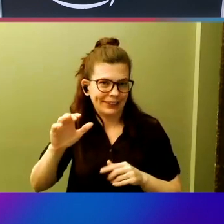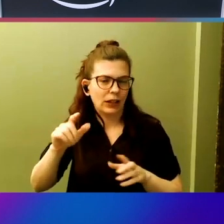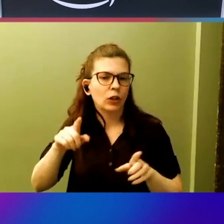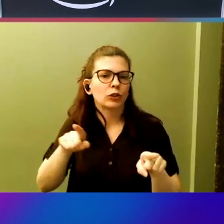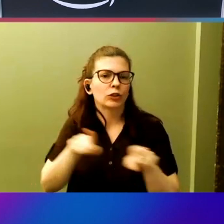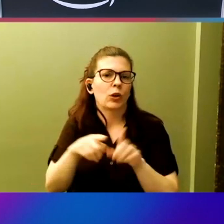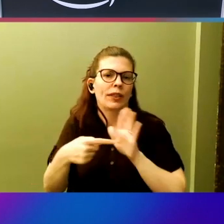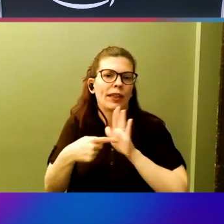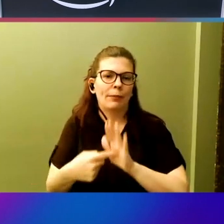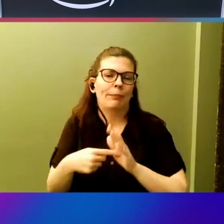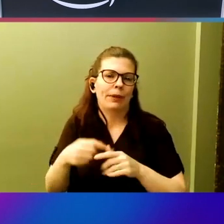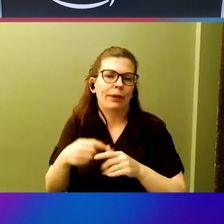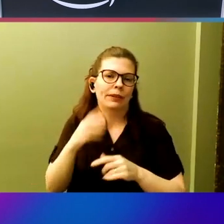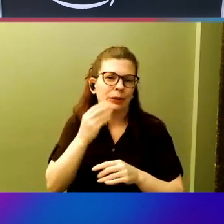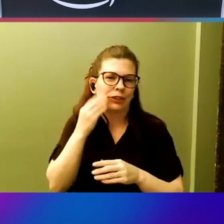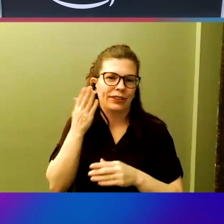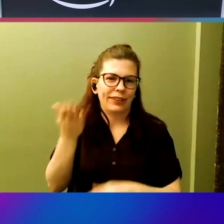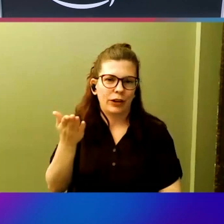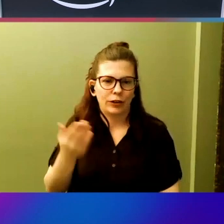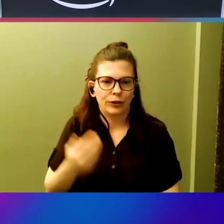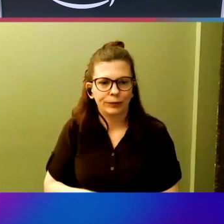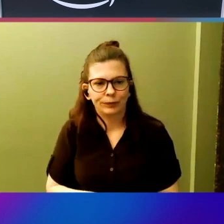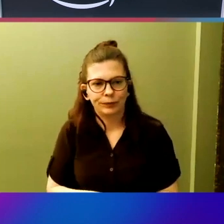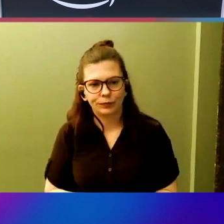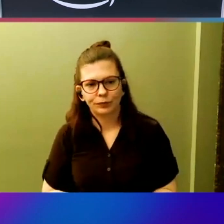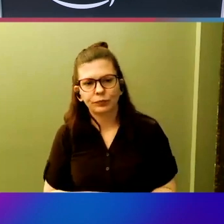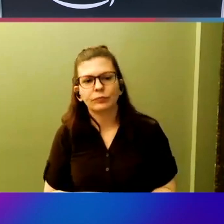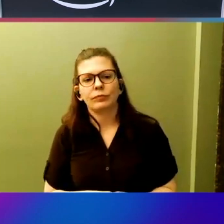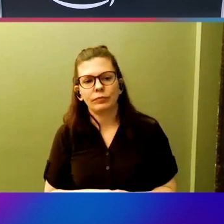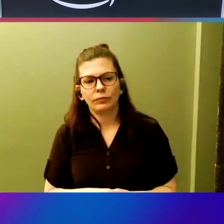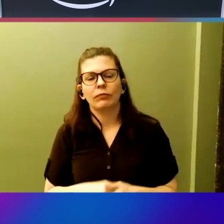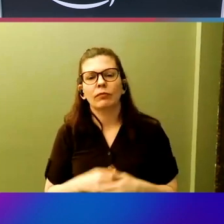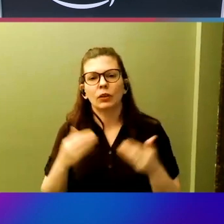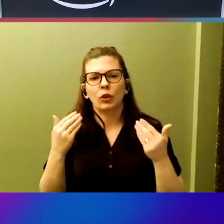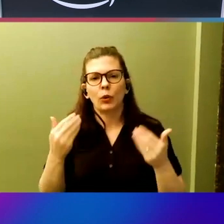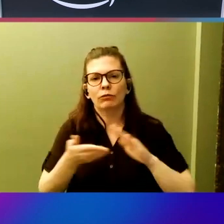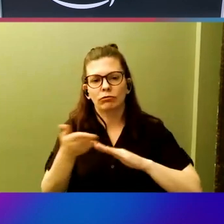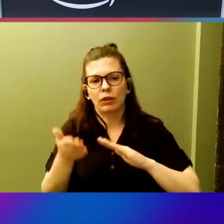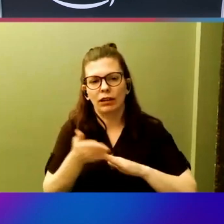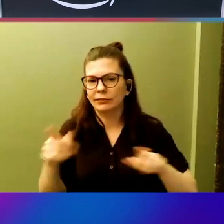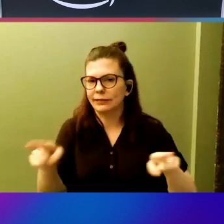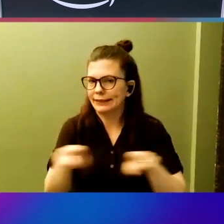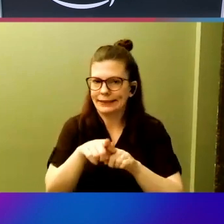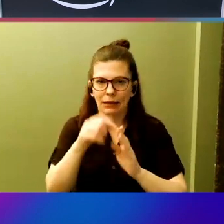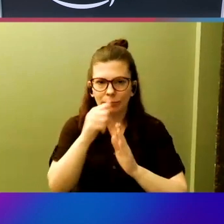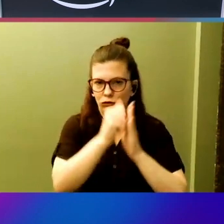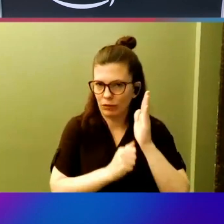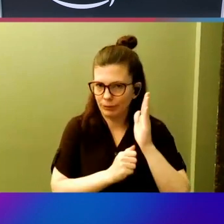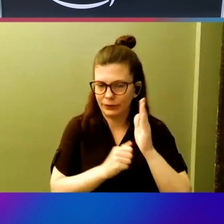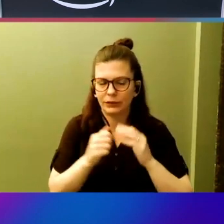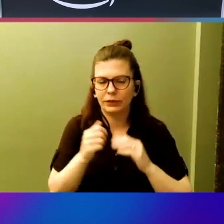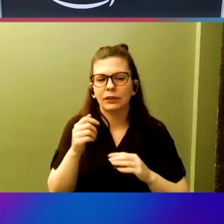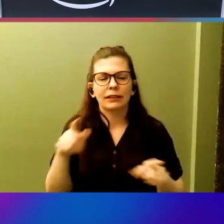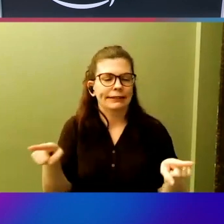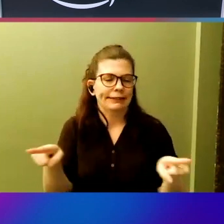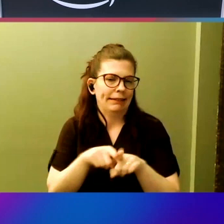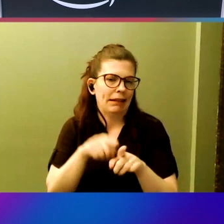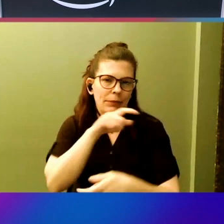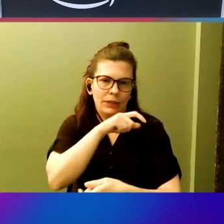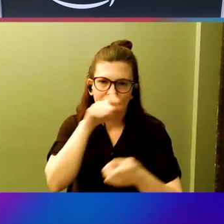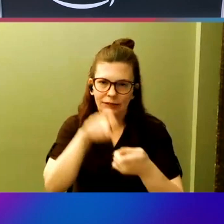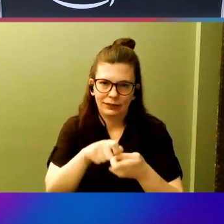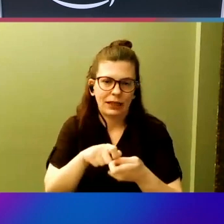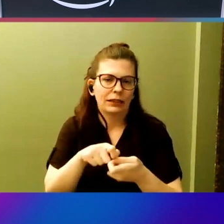looks like over there. Okay, so I'll go ahead and run that same script. It's going to be the same exact